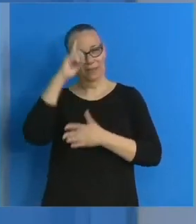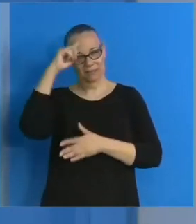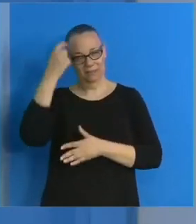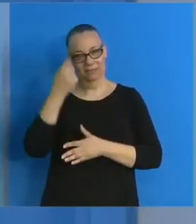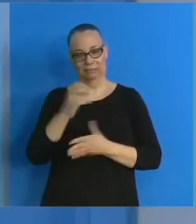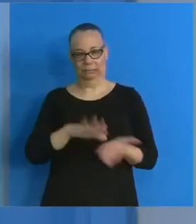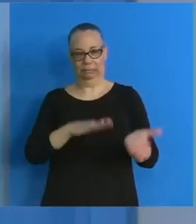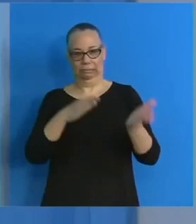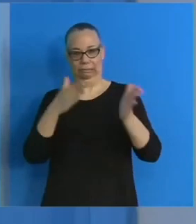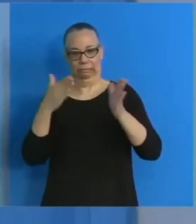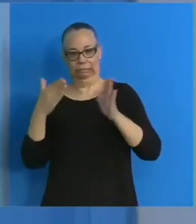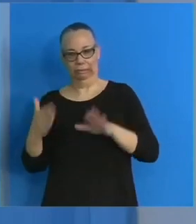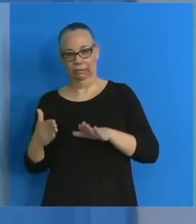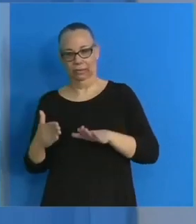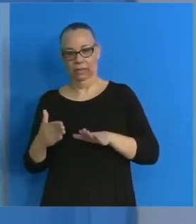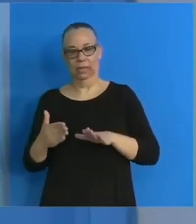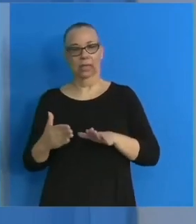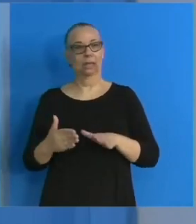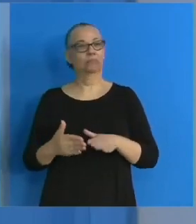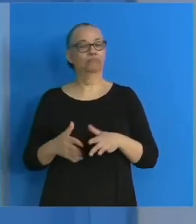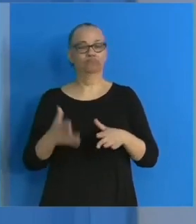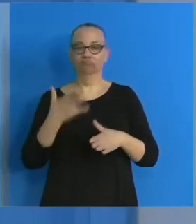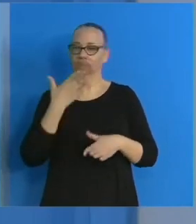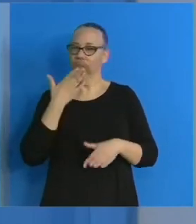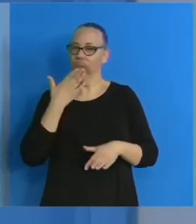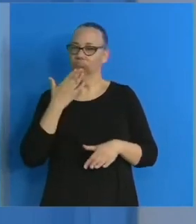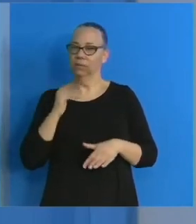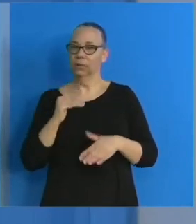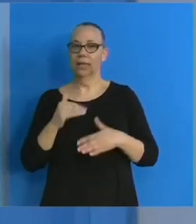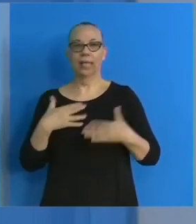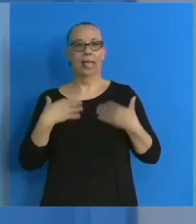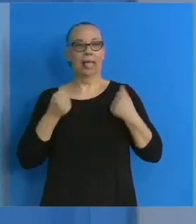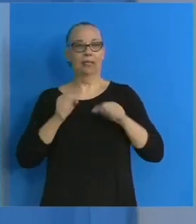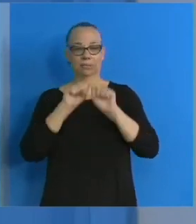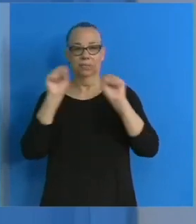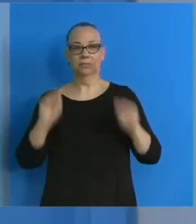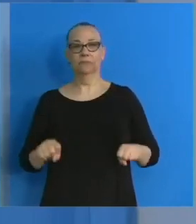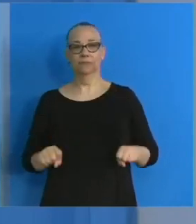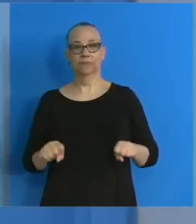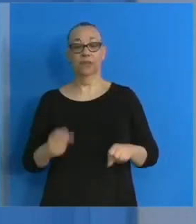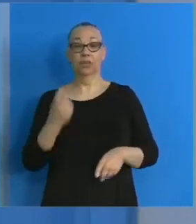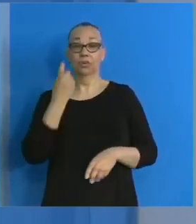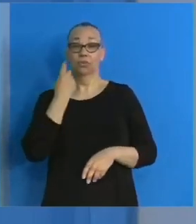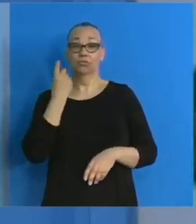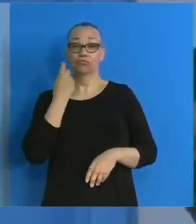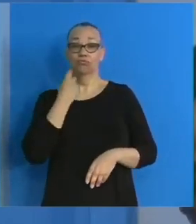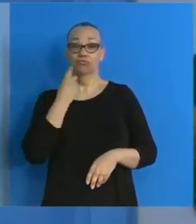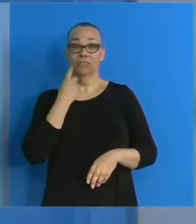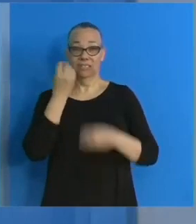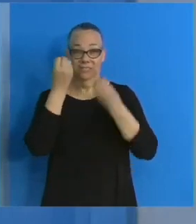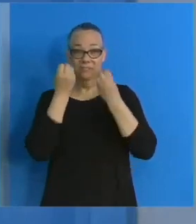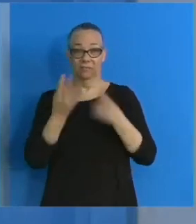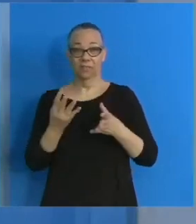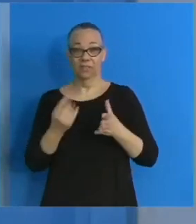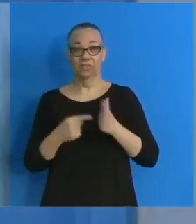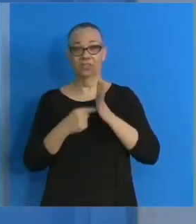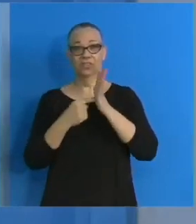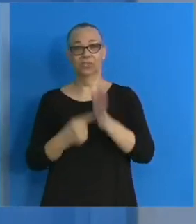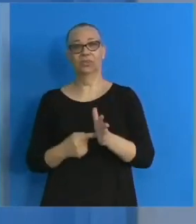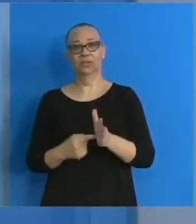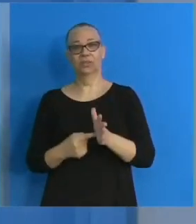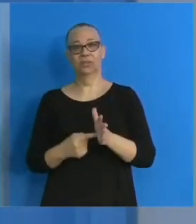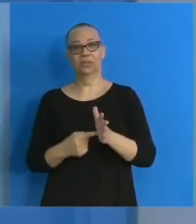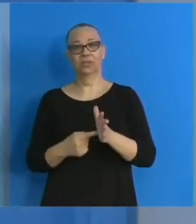and overwhelmed health systems. Recent data also shows that provide further documentation